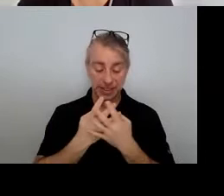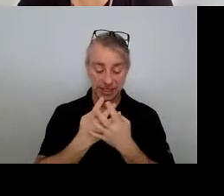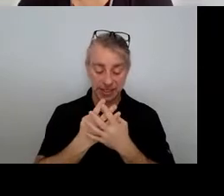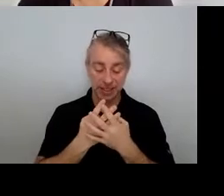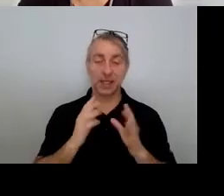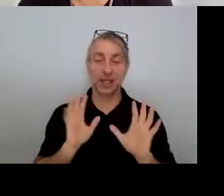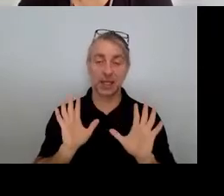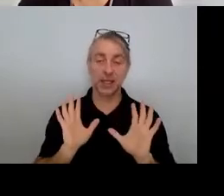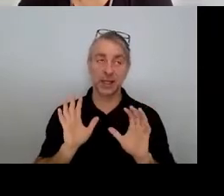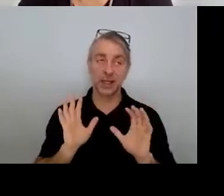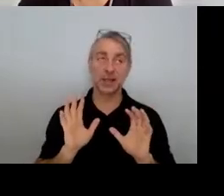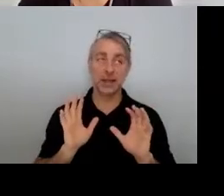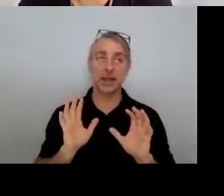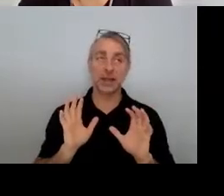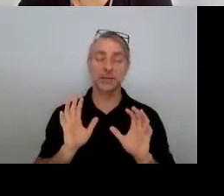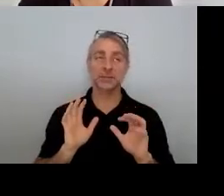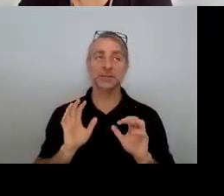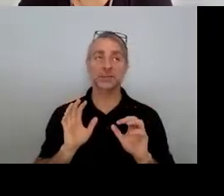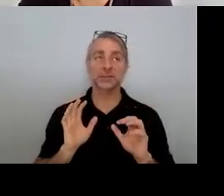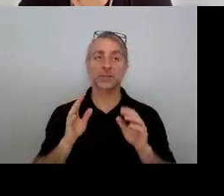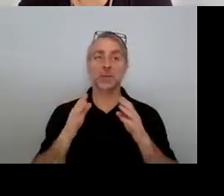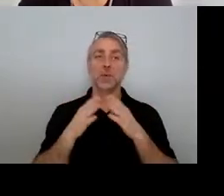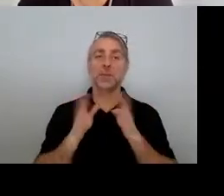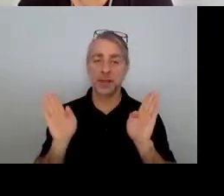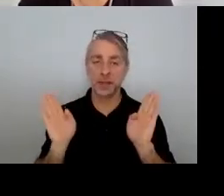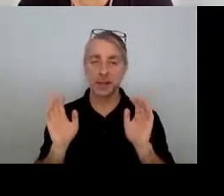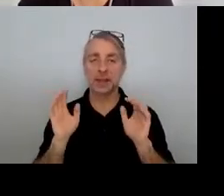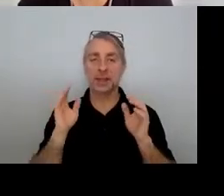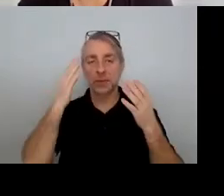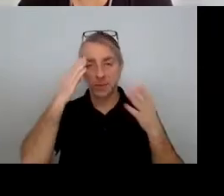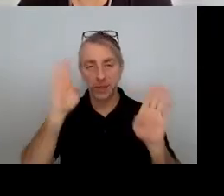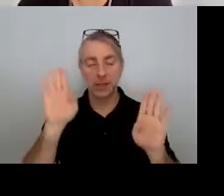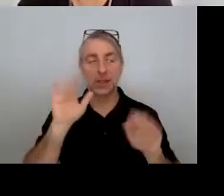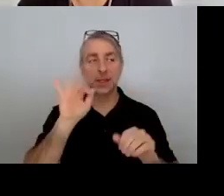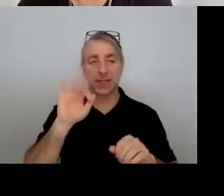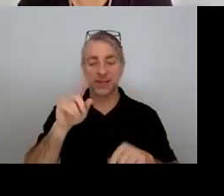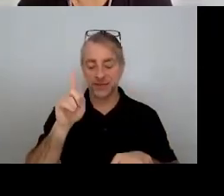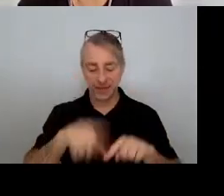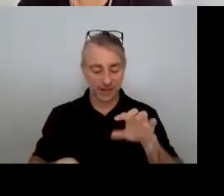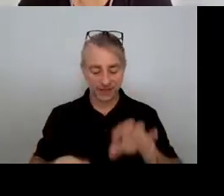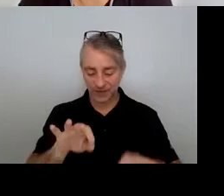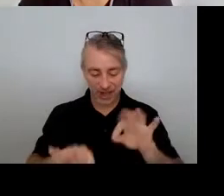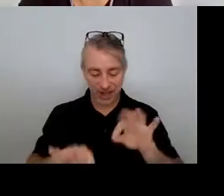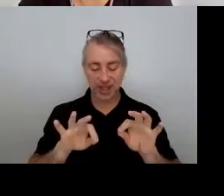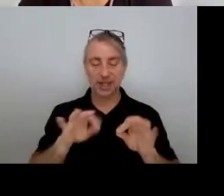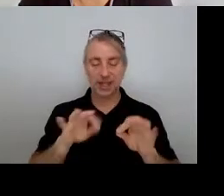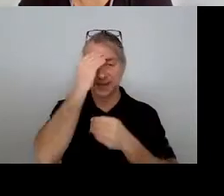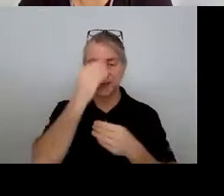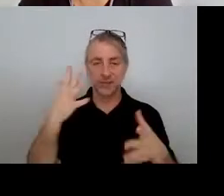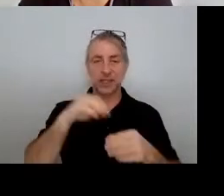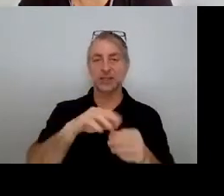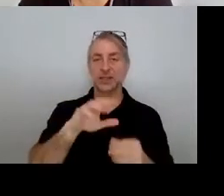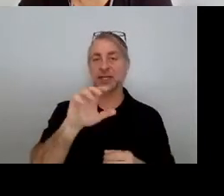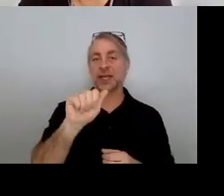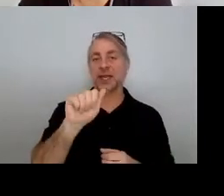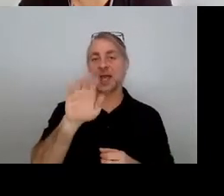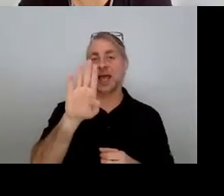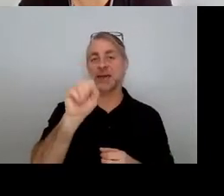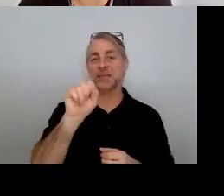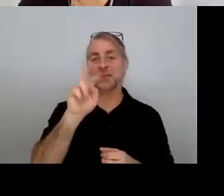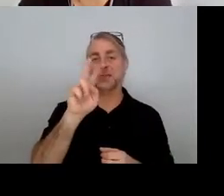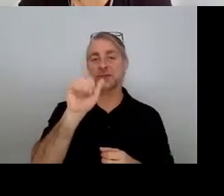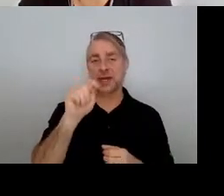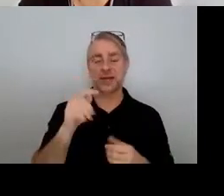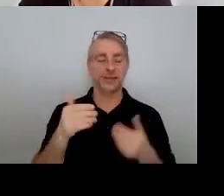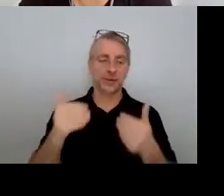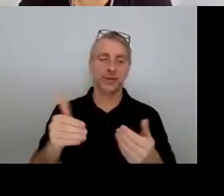So if you can't find the information you need in that abstract, you screen it in, and then later on when you're doing the full text,